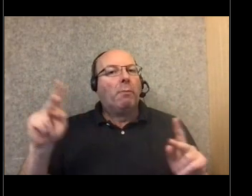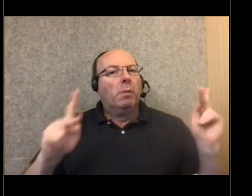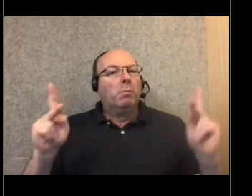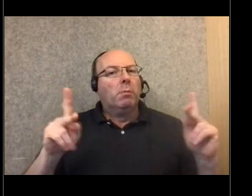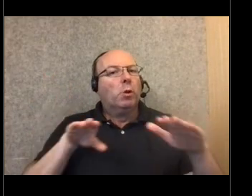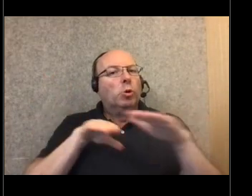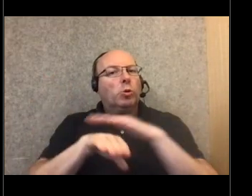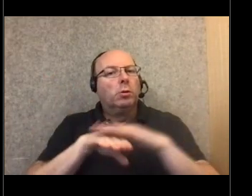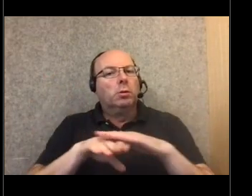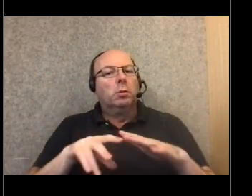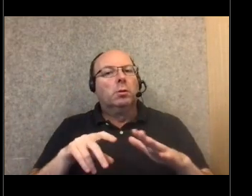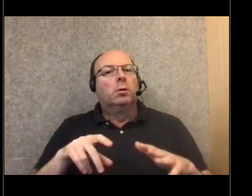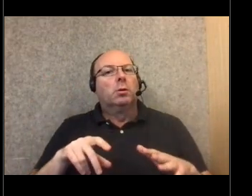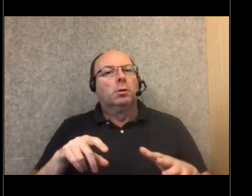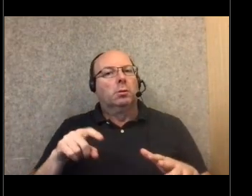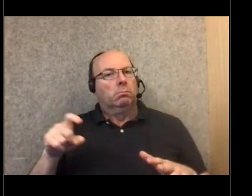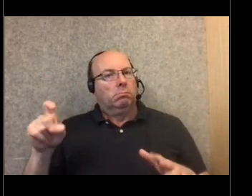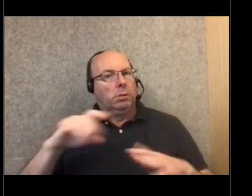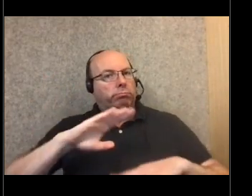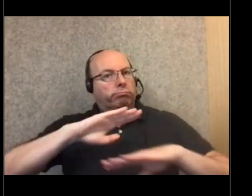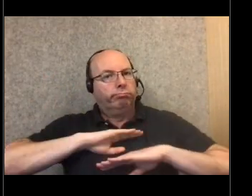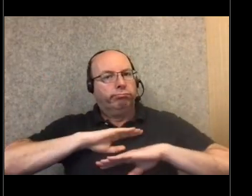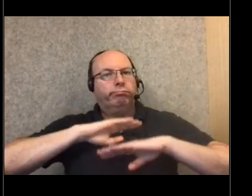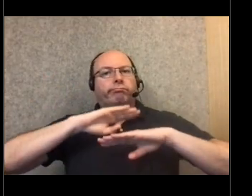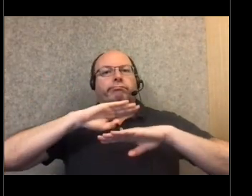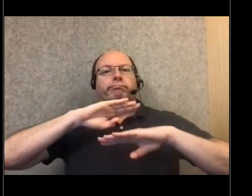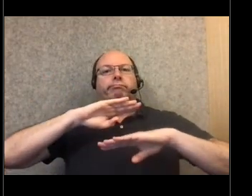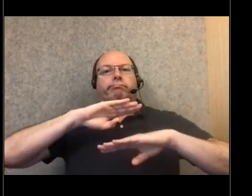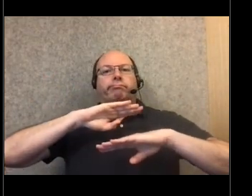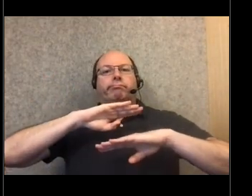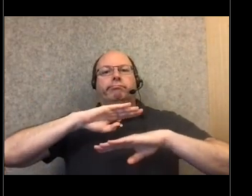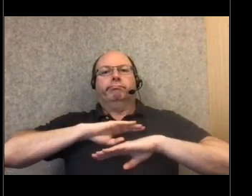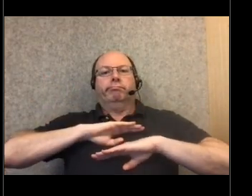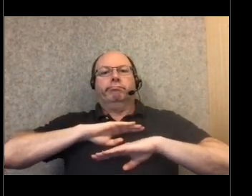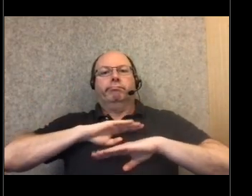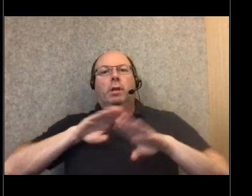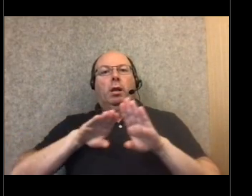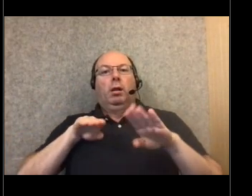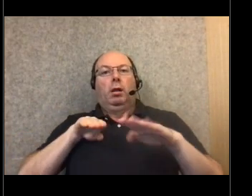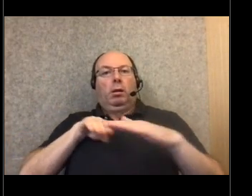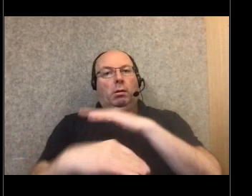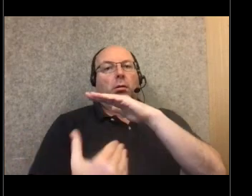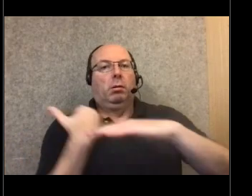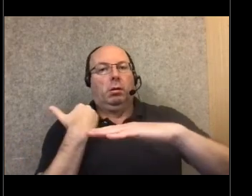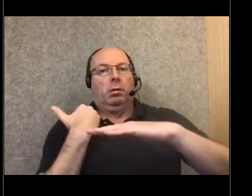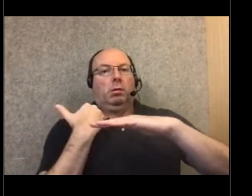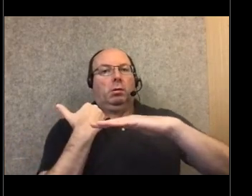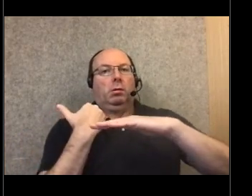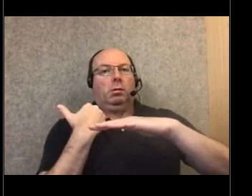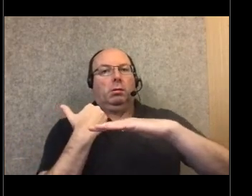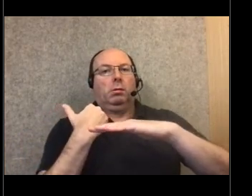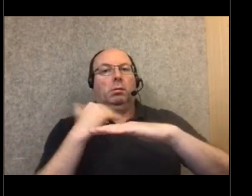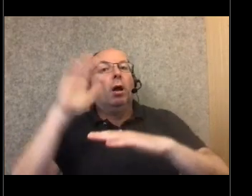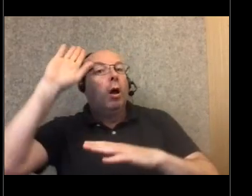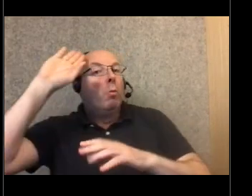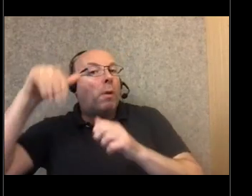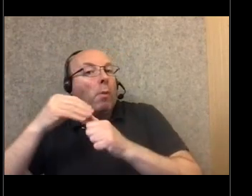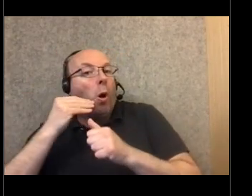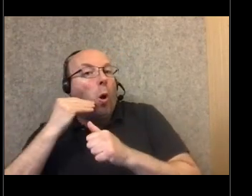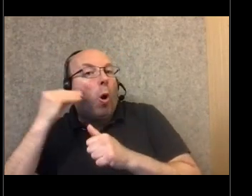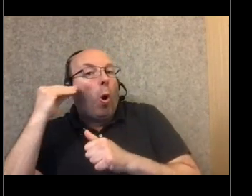meet ANSI requirements on both sides of the door, unlike with dwelling